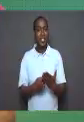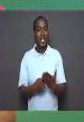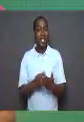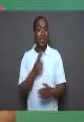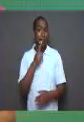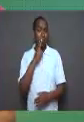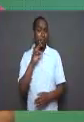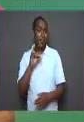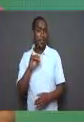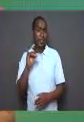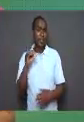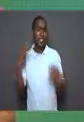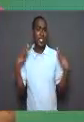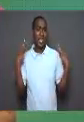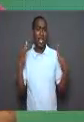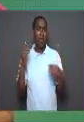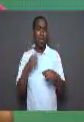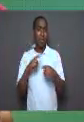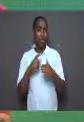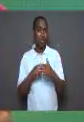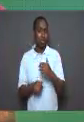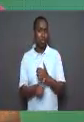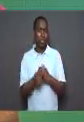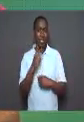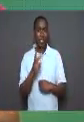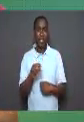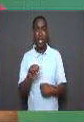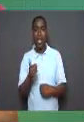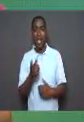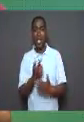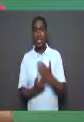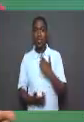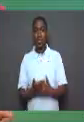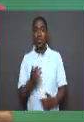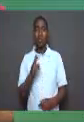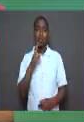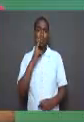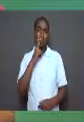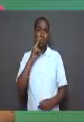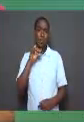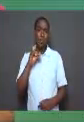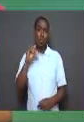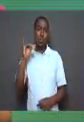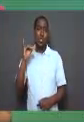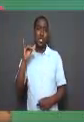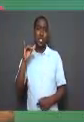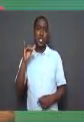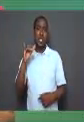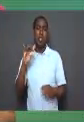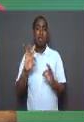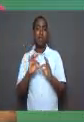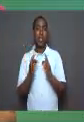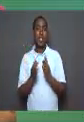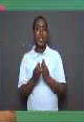of smoking on health. We also discussed how smoking affects our